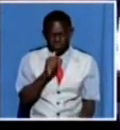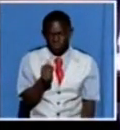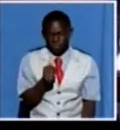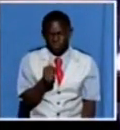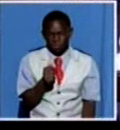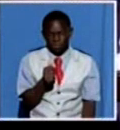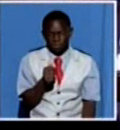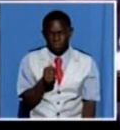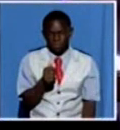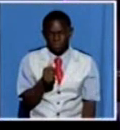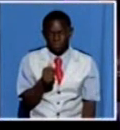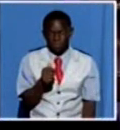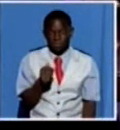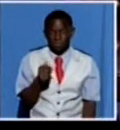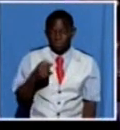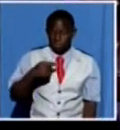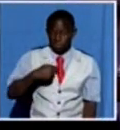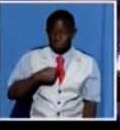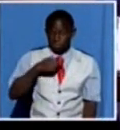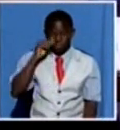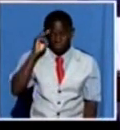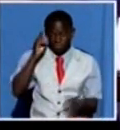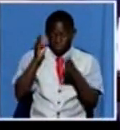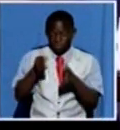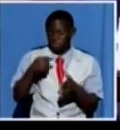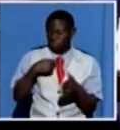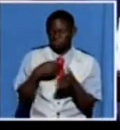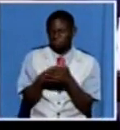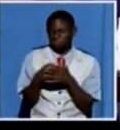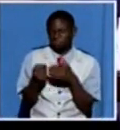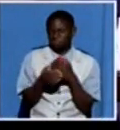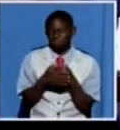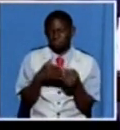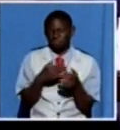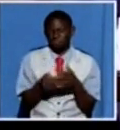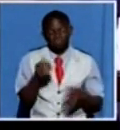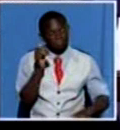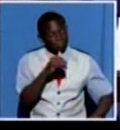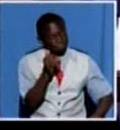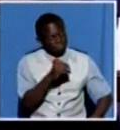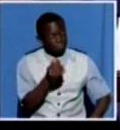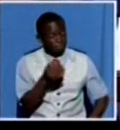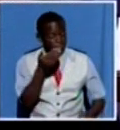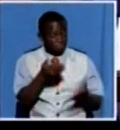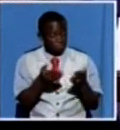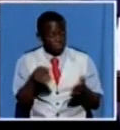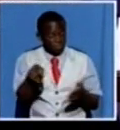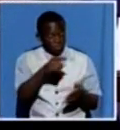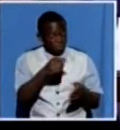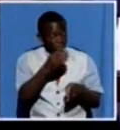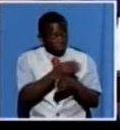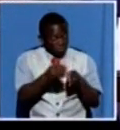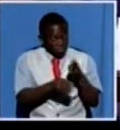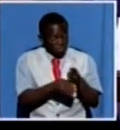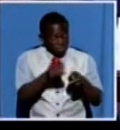I'm comfortable. Yes, If those on the same lines, because maybe it might not be corruption, but some people might think that it